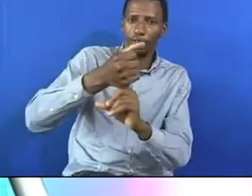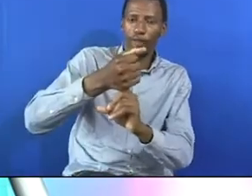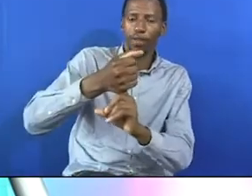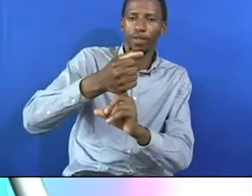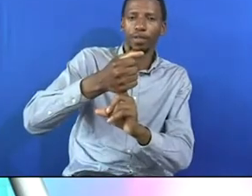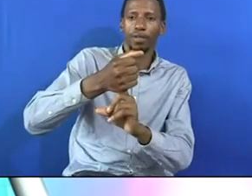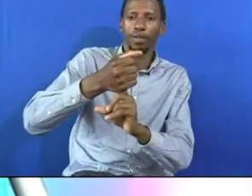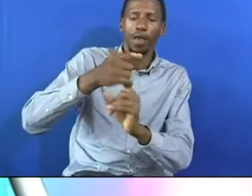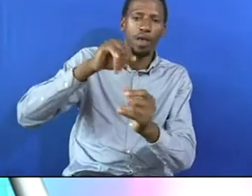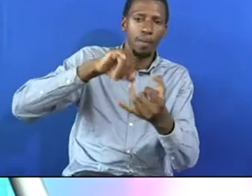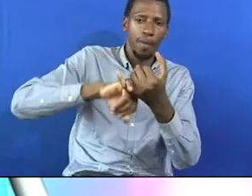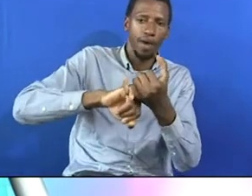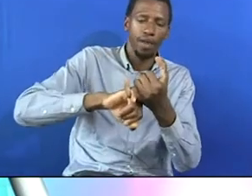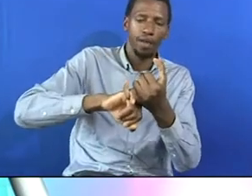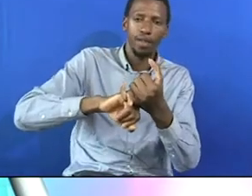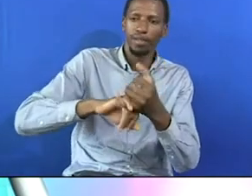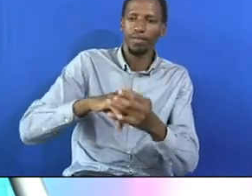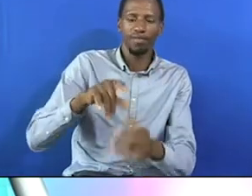dowry haujamaliza. We know.